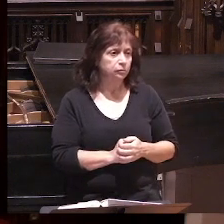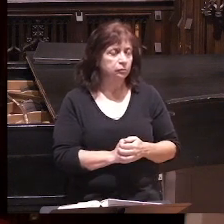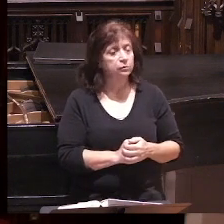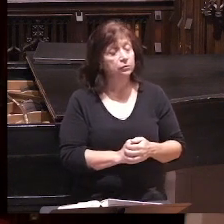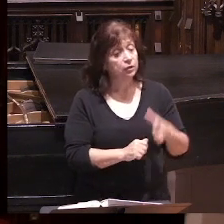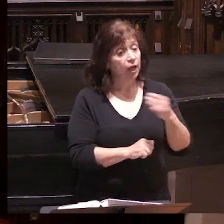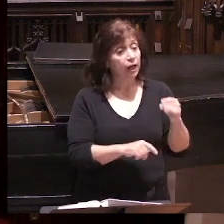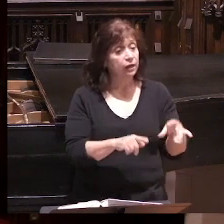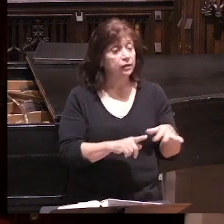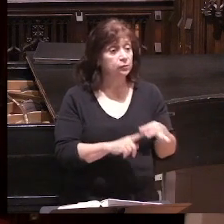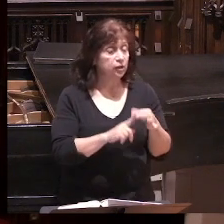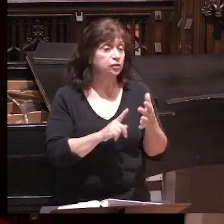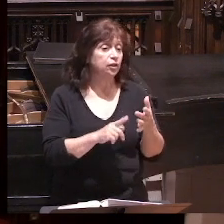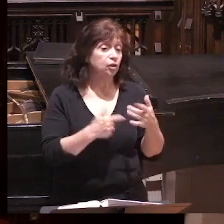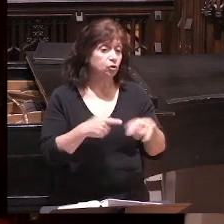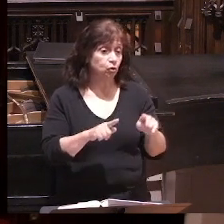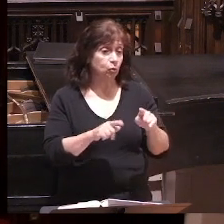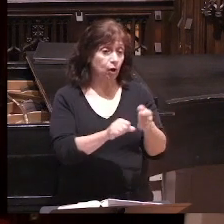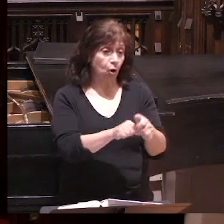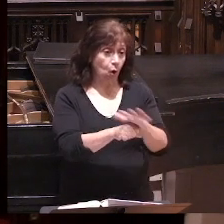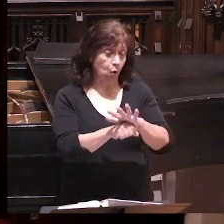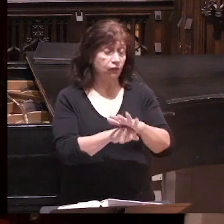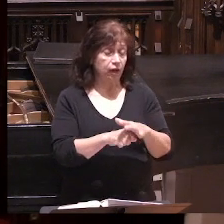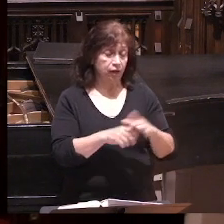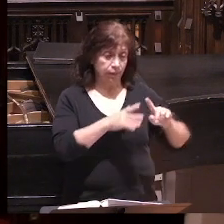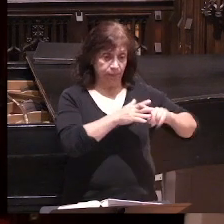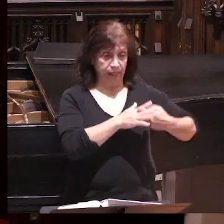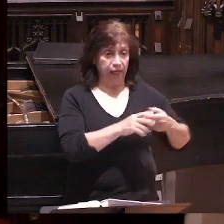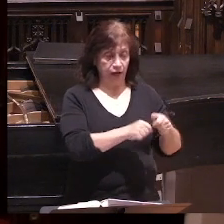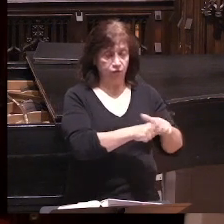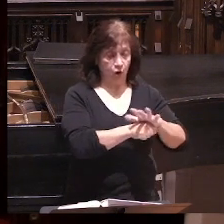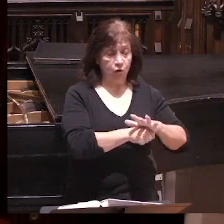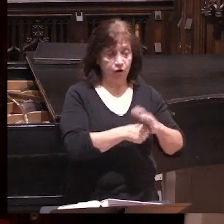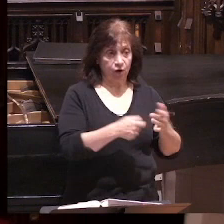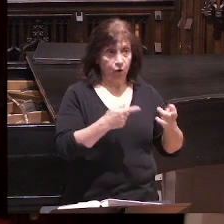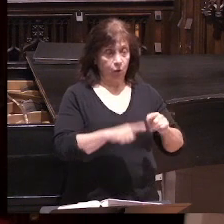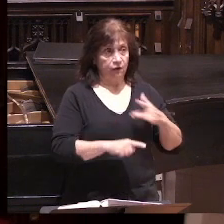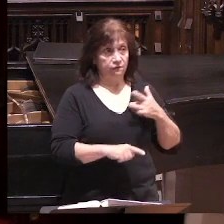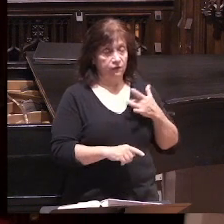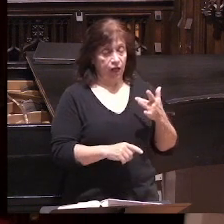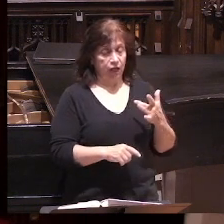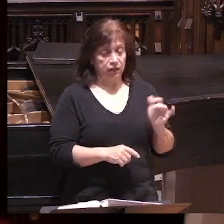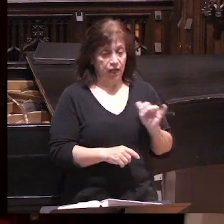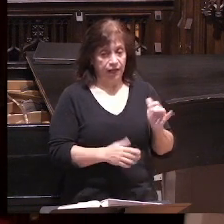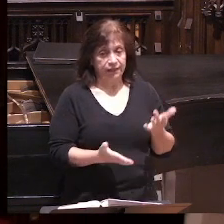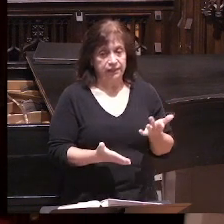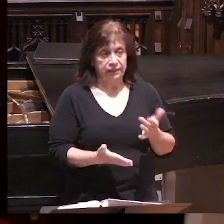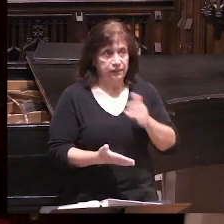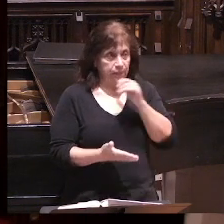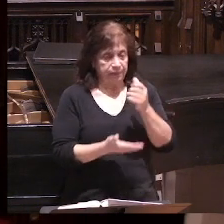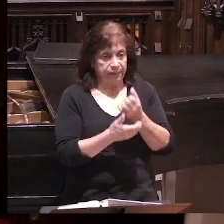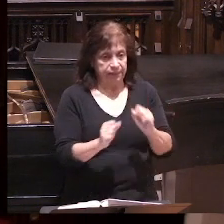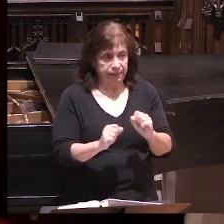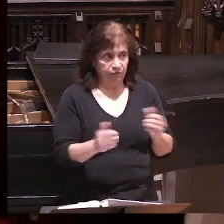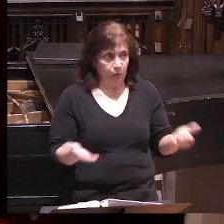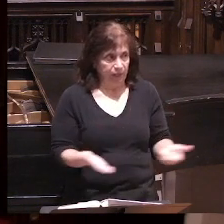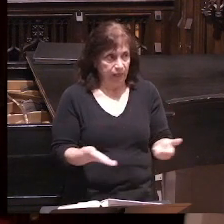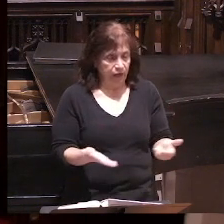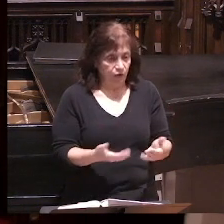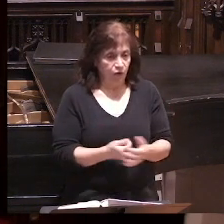and even especially during COVID in the very beginning when it felt, you know, unsafe to be